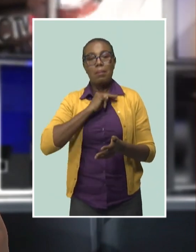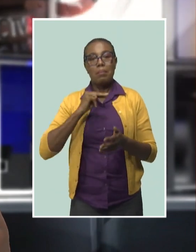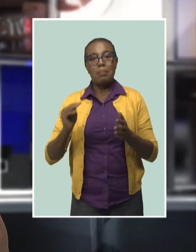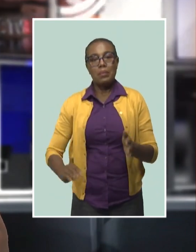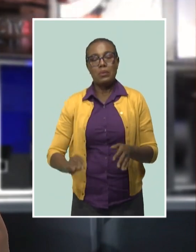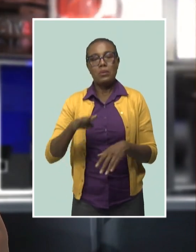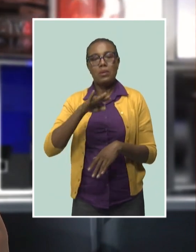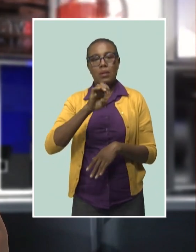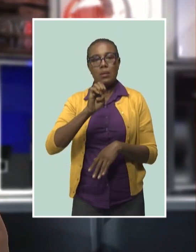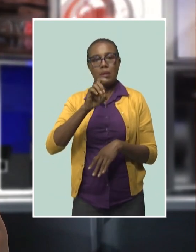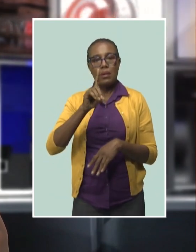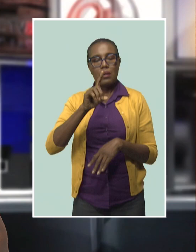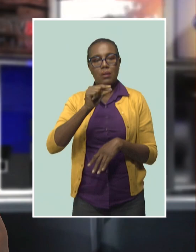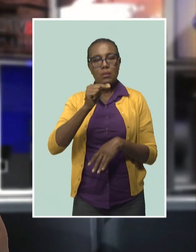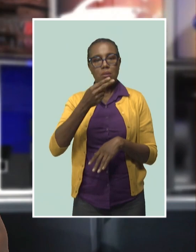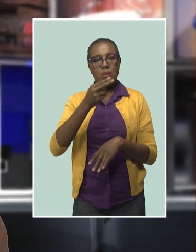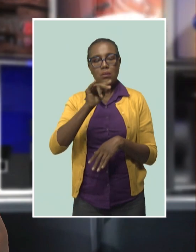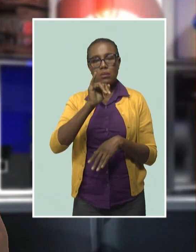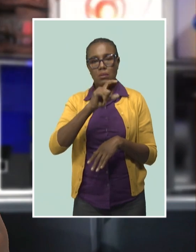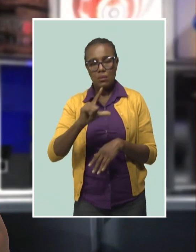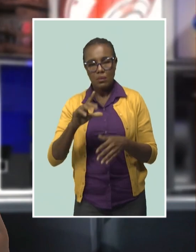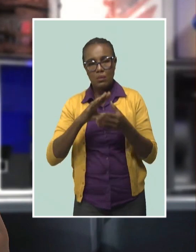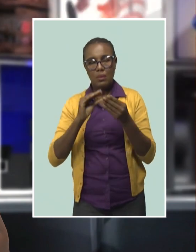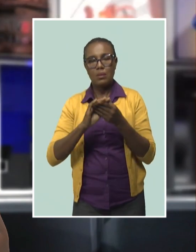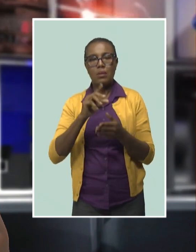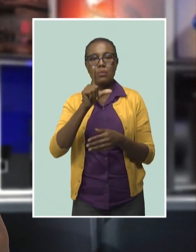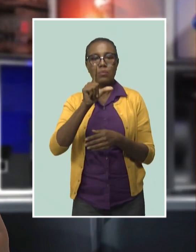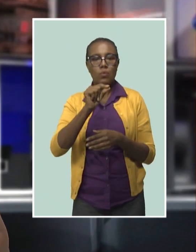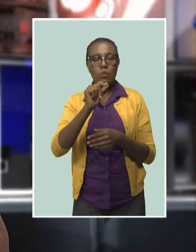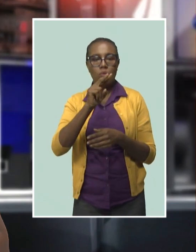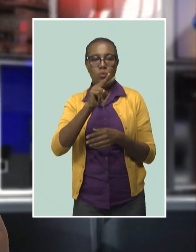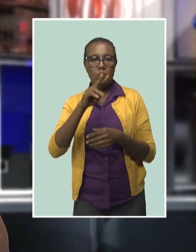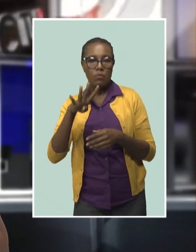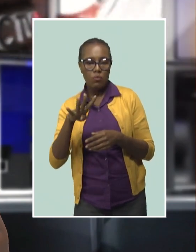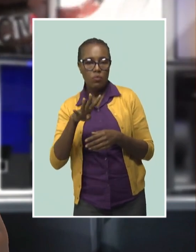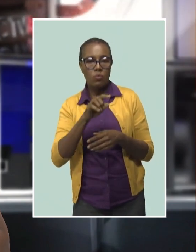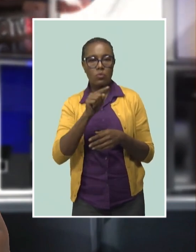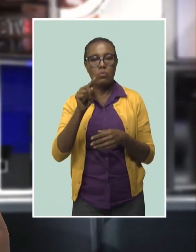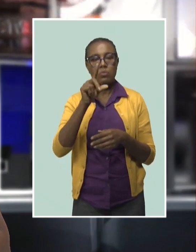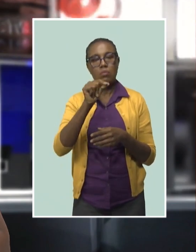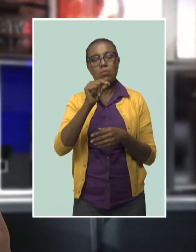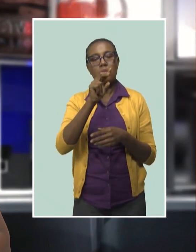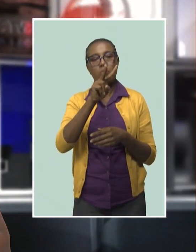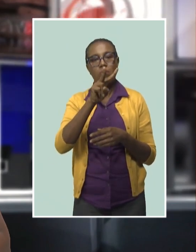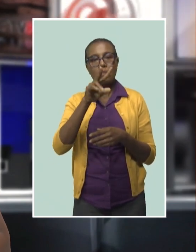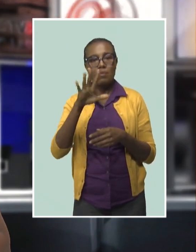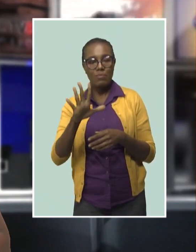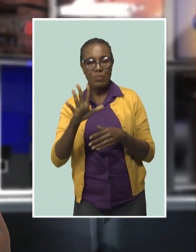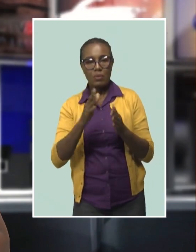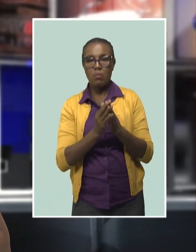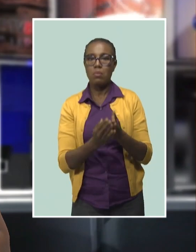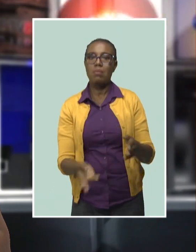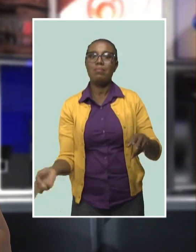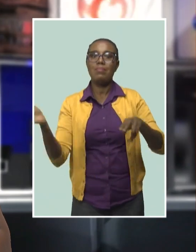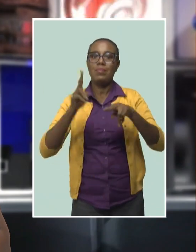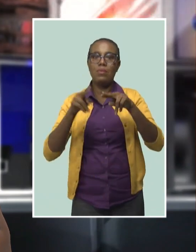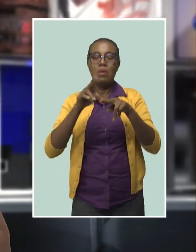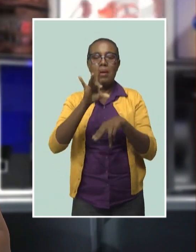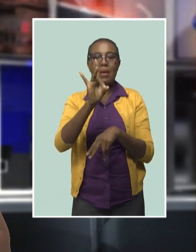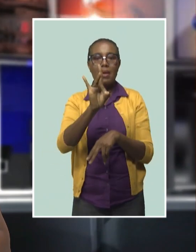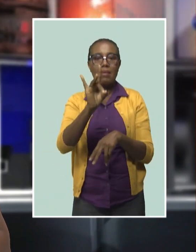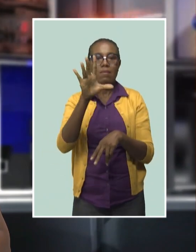Gooding-Edgell, winter 2024-2025 airlift is expected to expand by more than 85,000 seats.